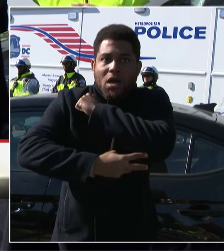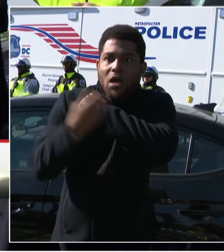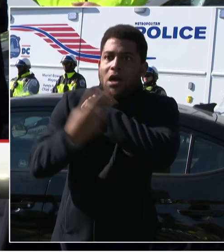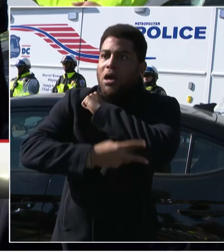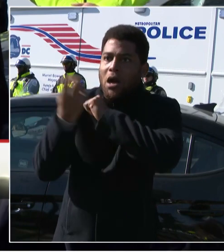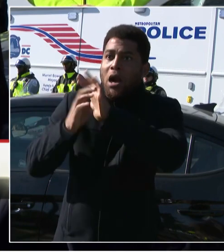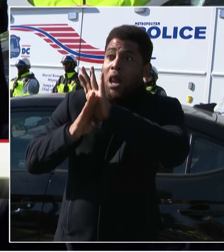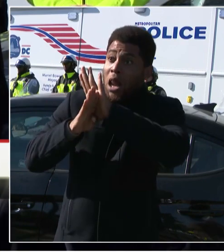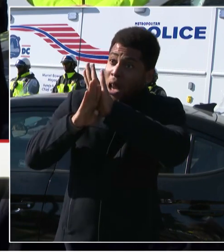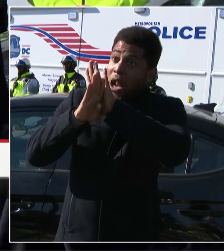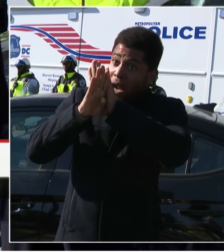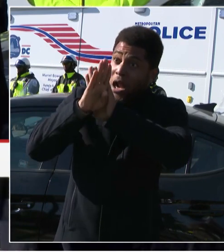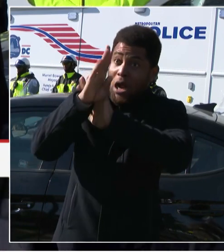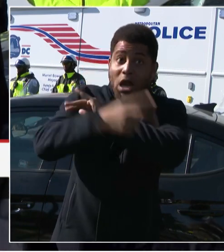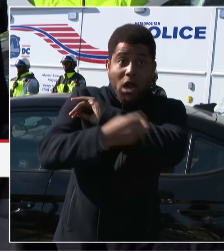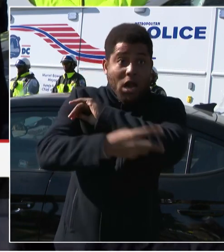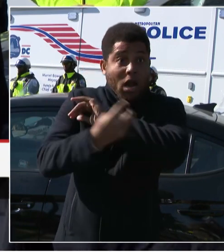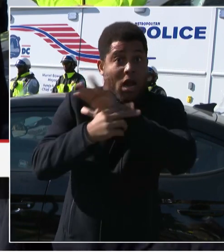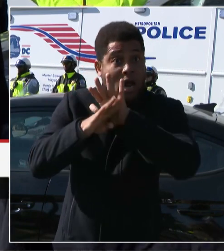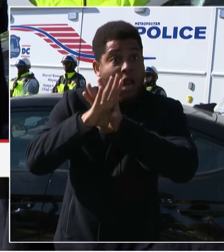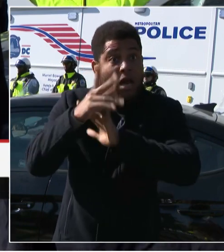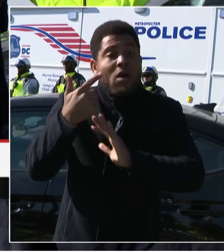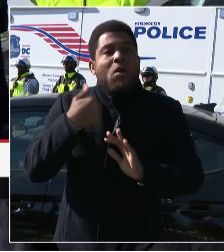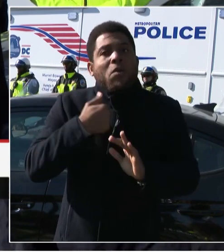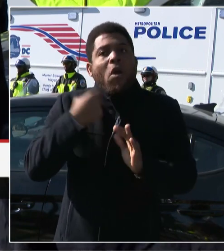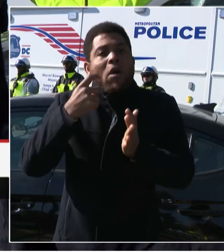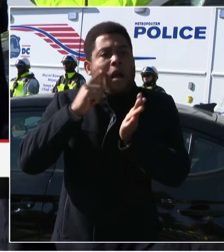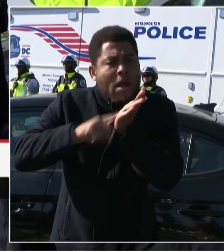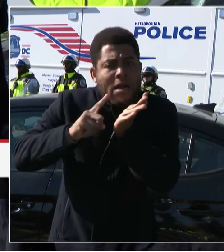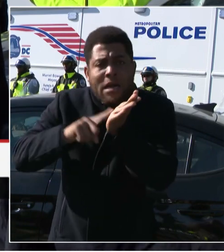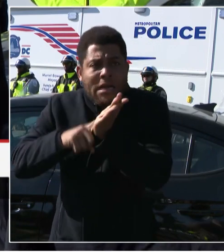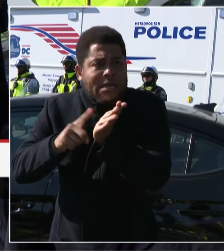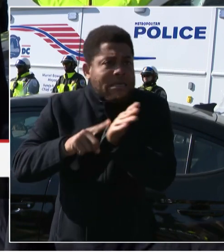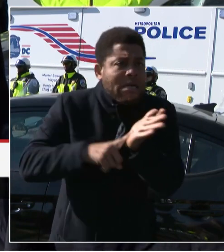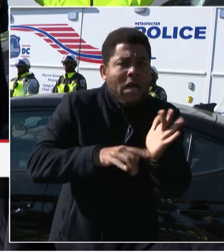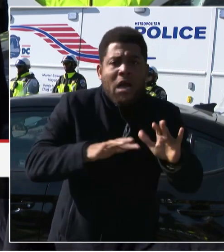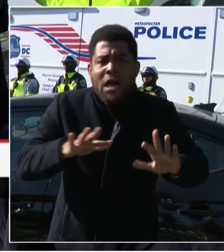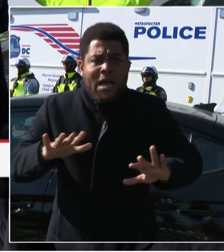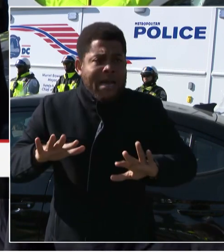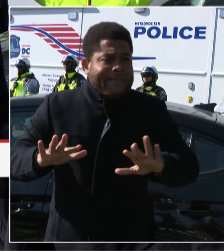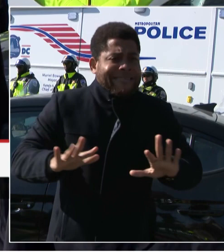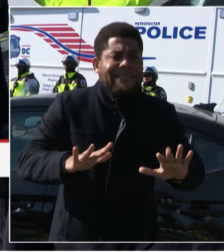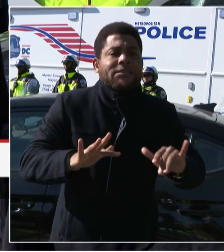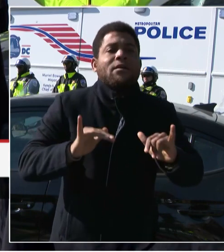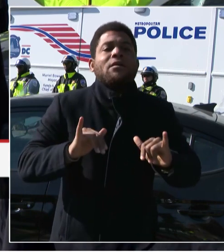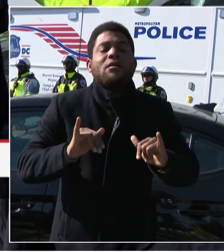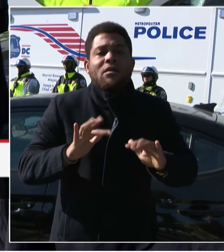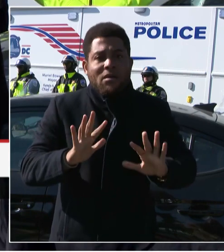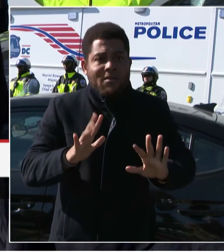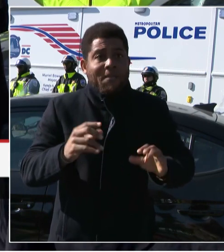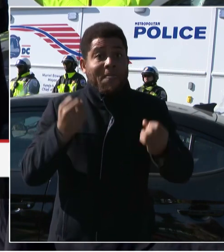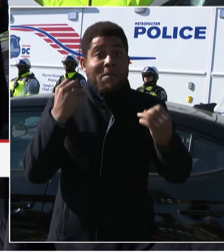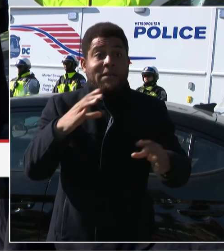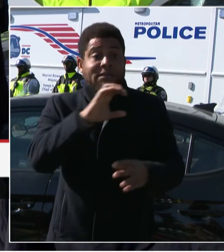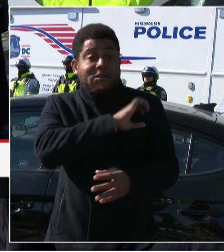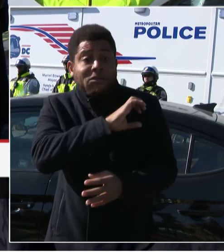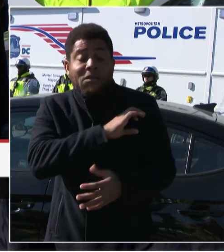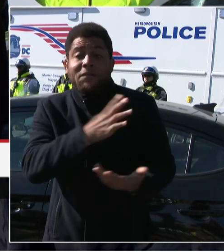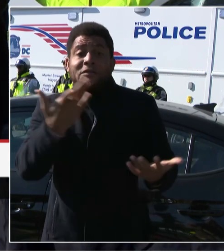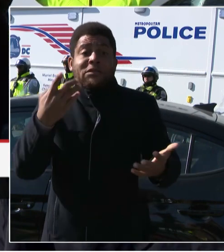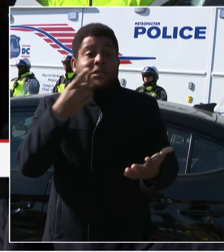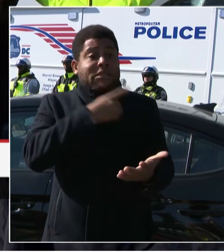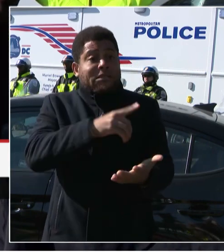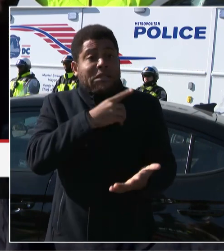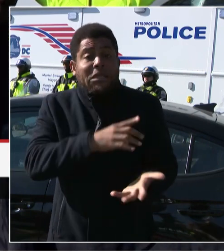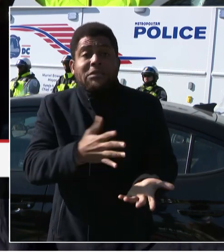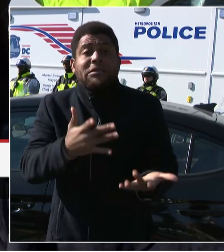investigate each case between the hard work of our officers and detectives, along with the community cooperation and good evidence. We've been